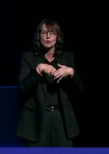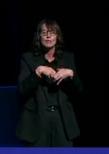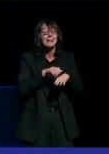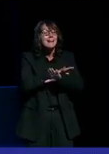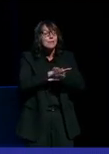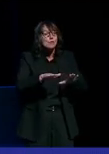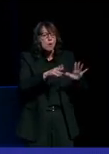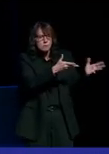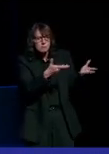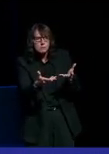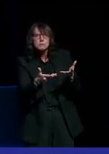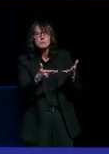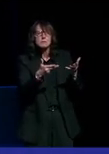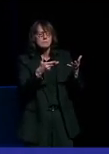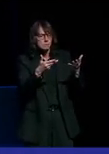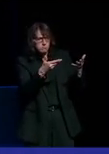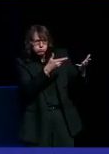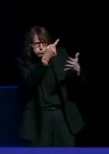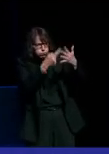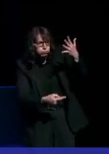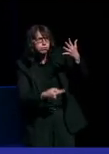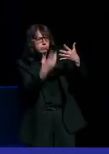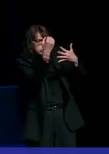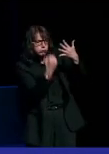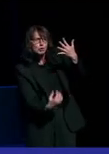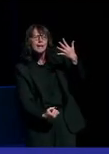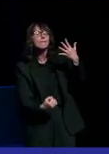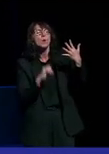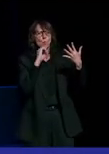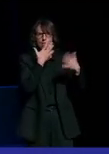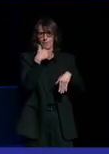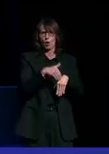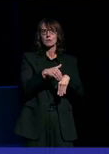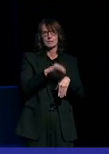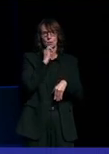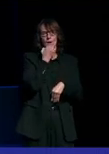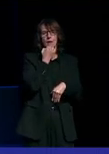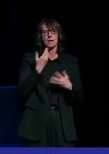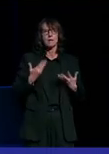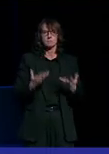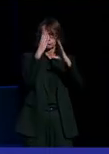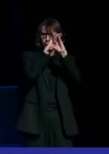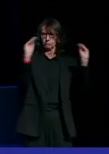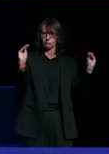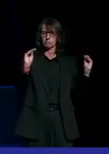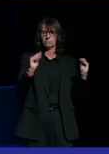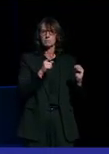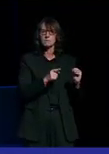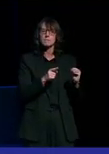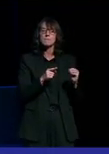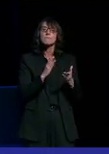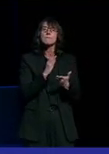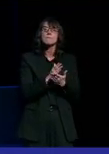deliver, there will be consequences. I can confirm to you today that I will be taking forward plans to lift